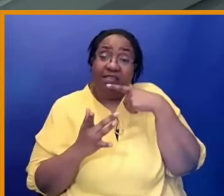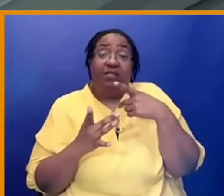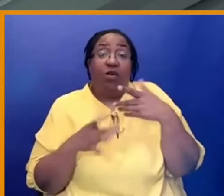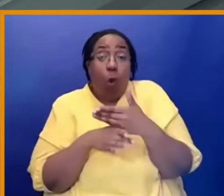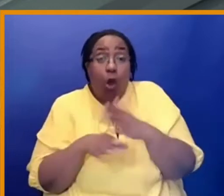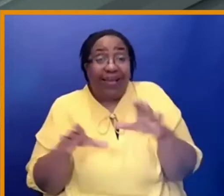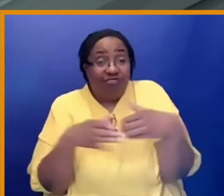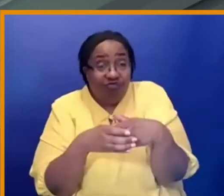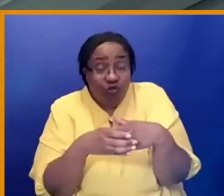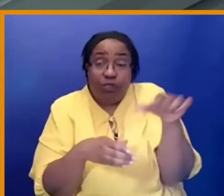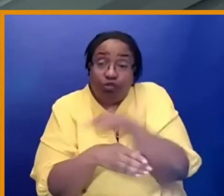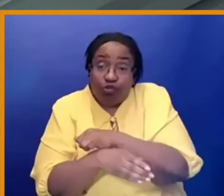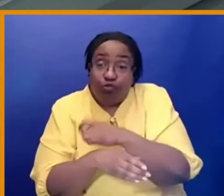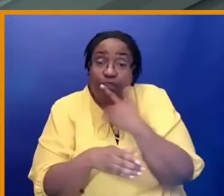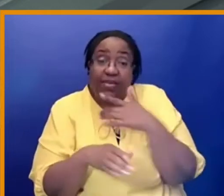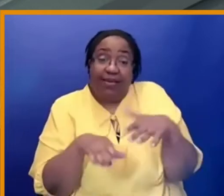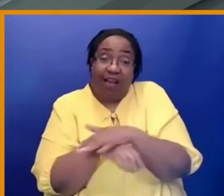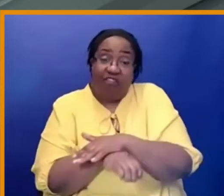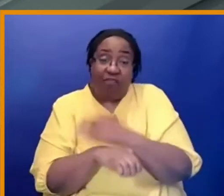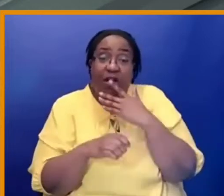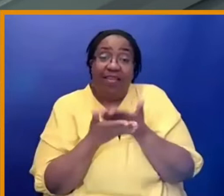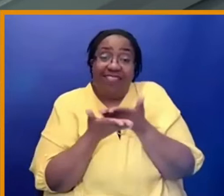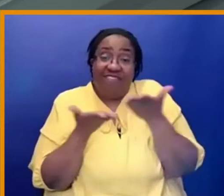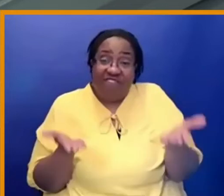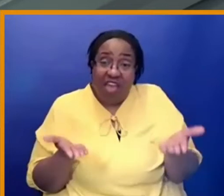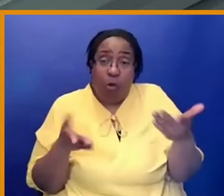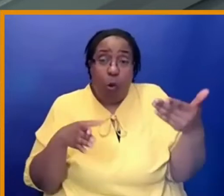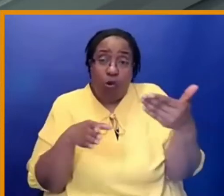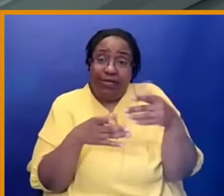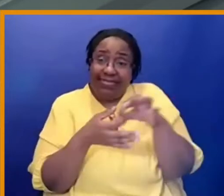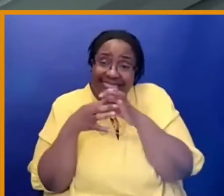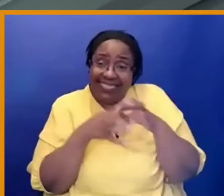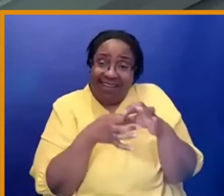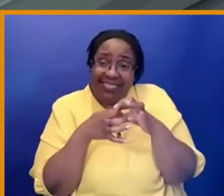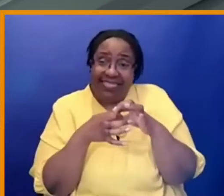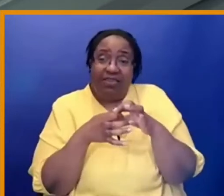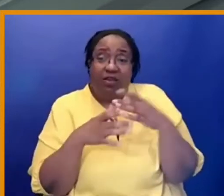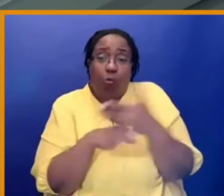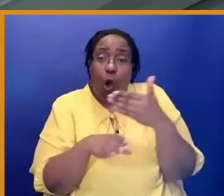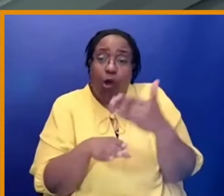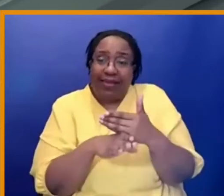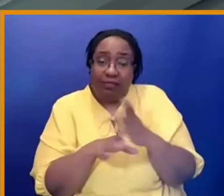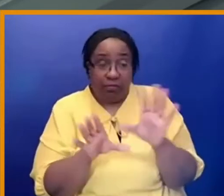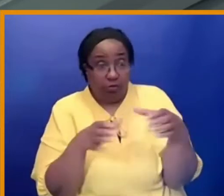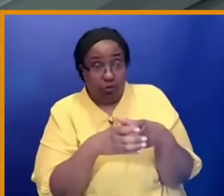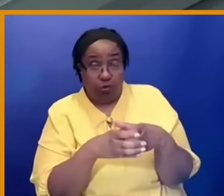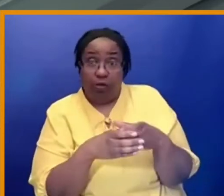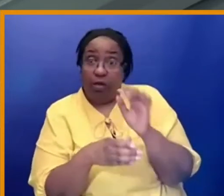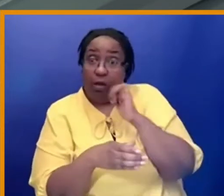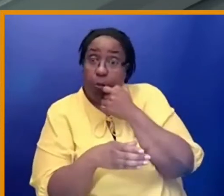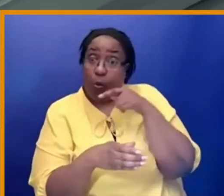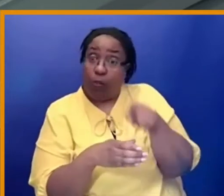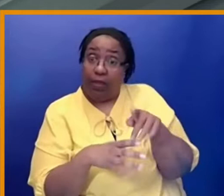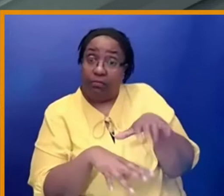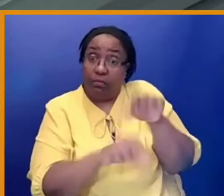and can we confirm that FPC and the Fairer Society Working Group intend to bring a proposal for implementing UBI to conference?